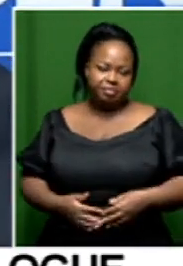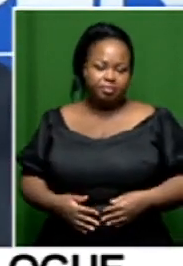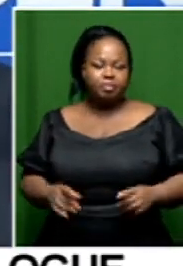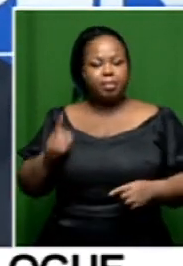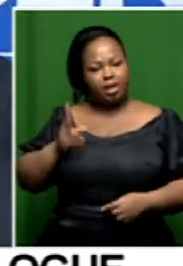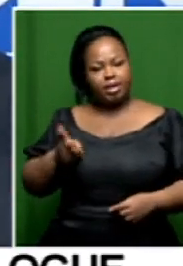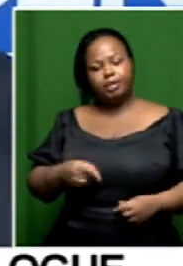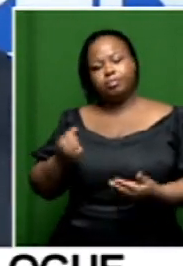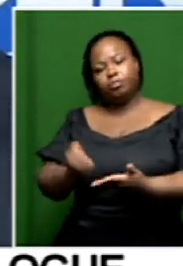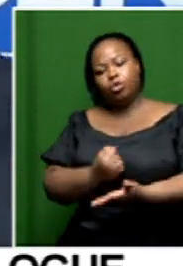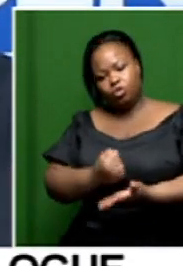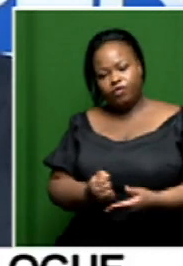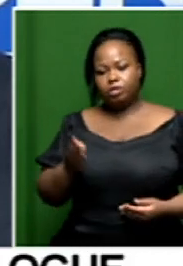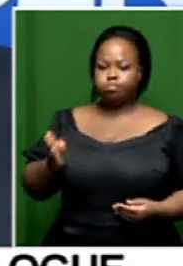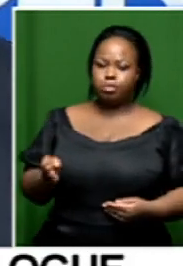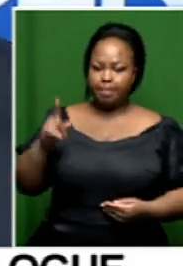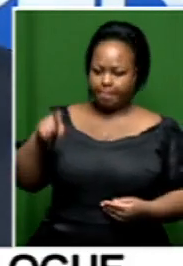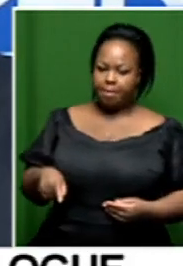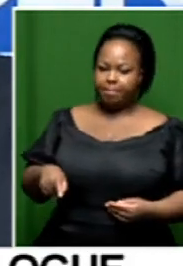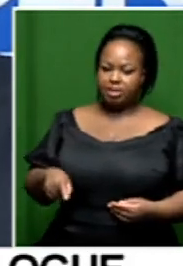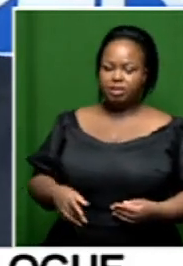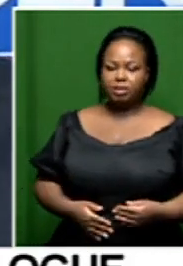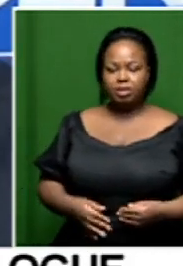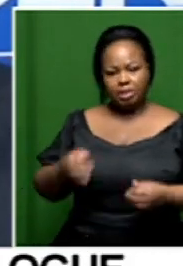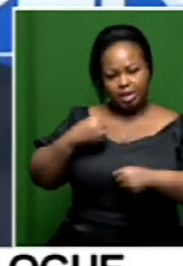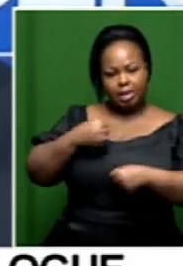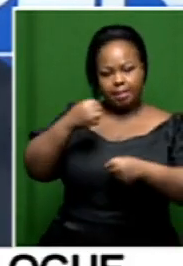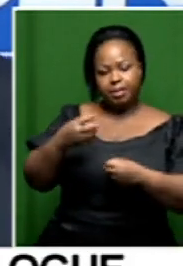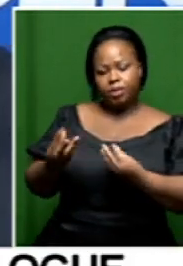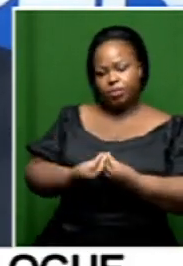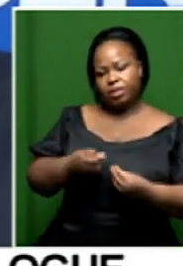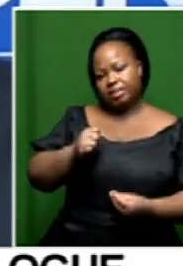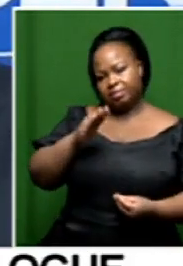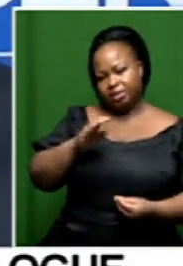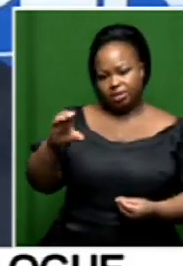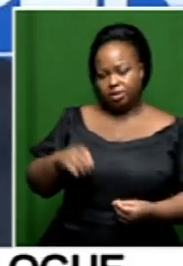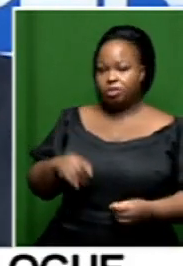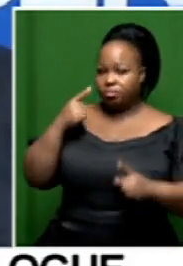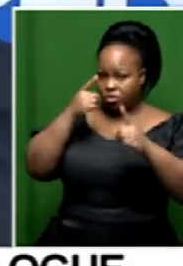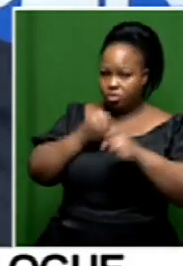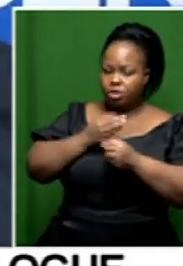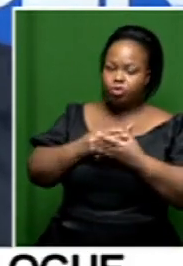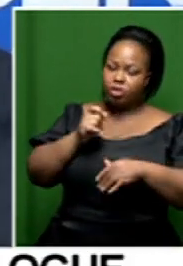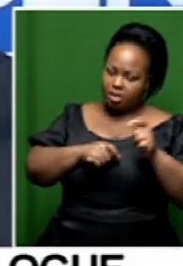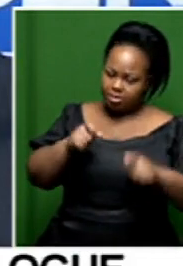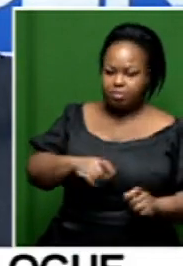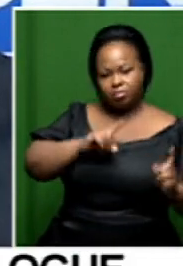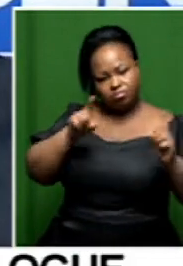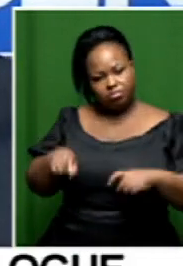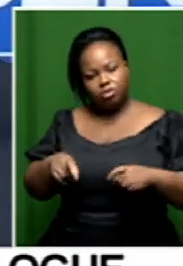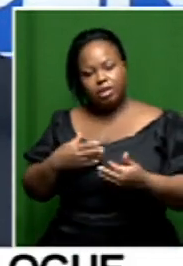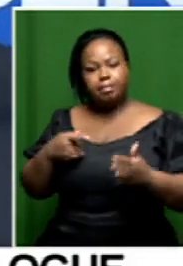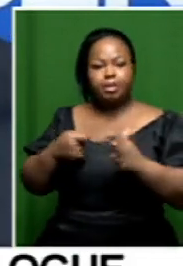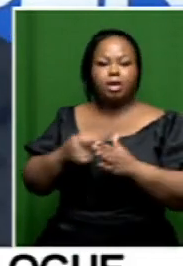But also the post office as well must take up a campaign with an SABC to make sure that people are going out there and get